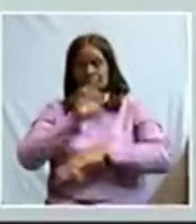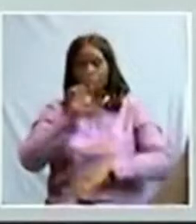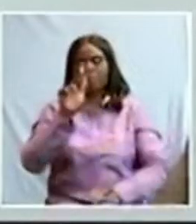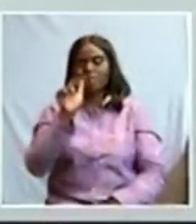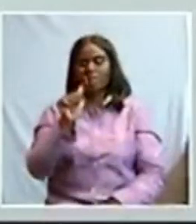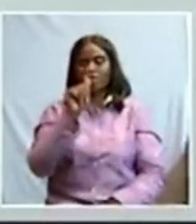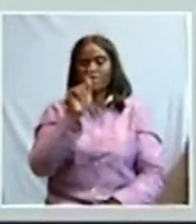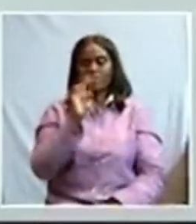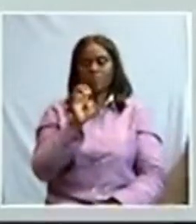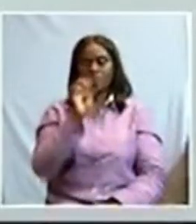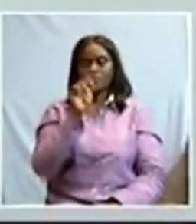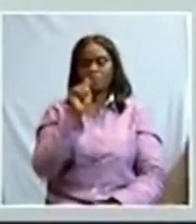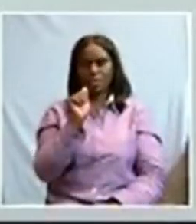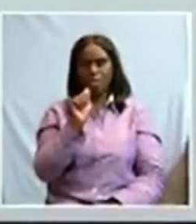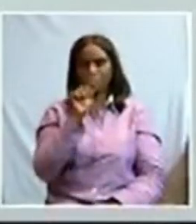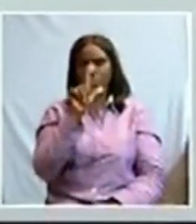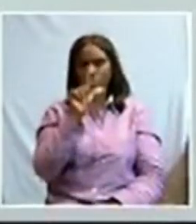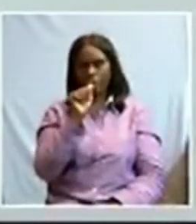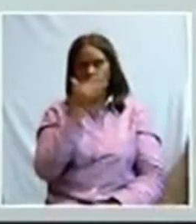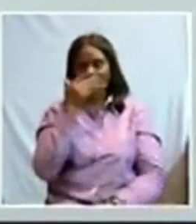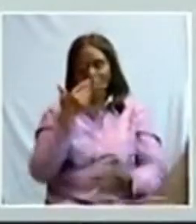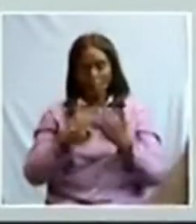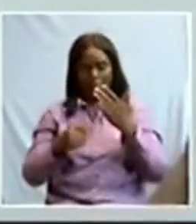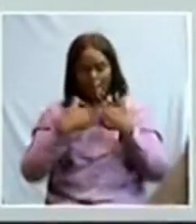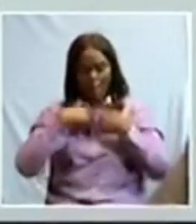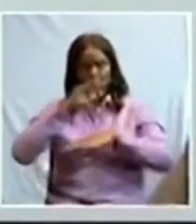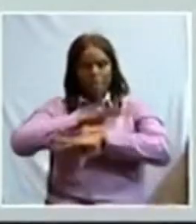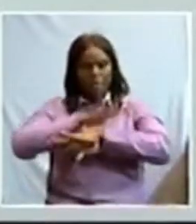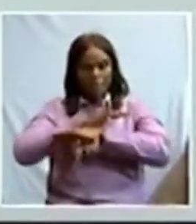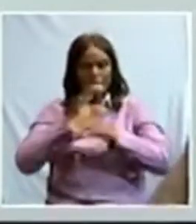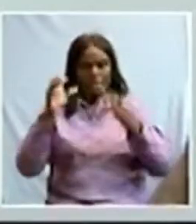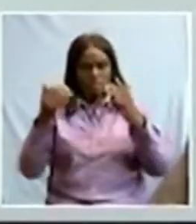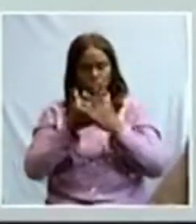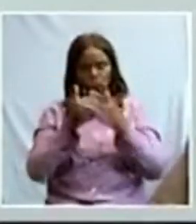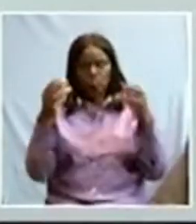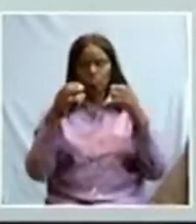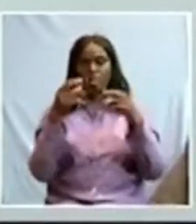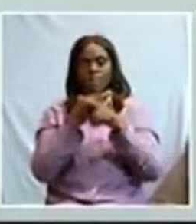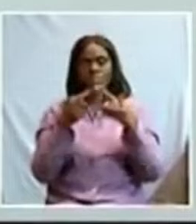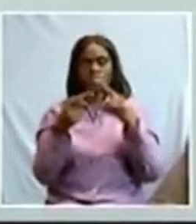Katetaula should have a desk, should have a new classroom block.